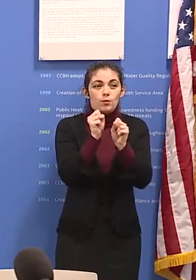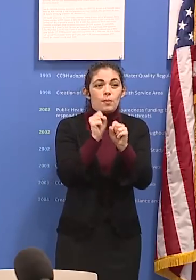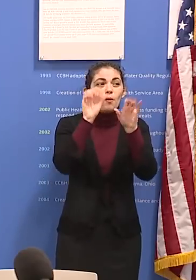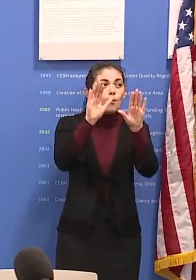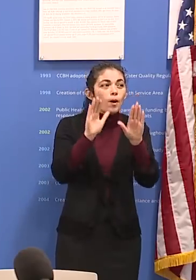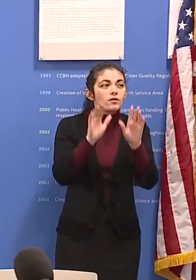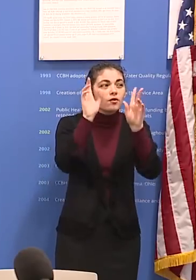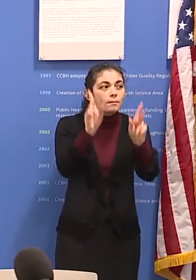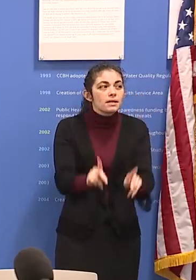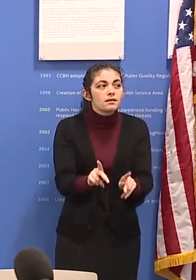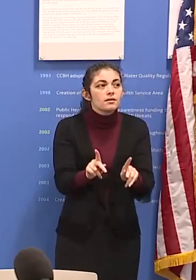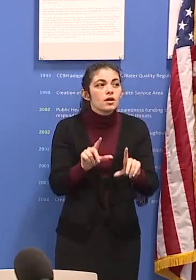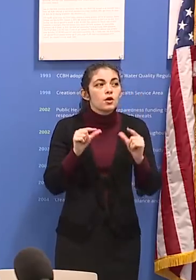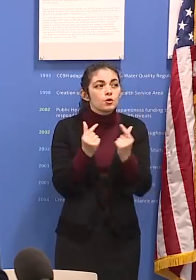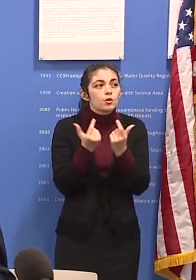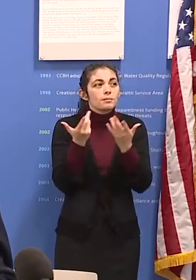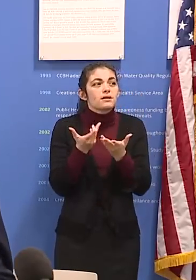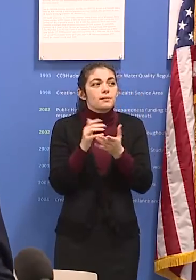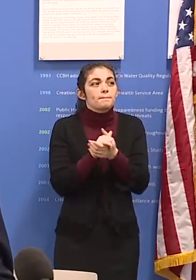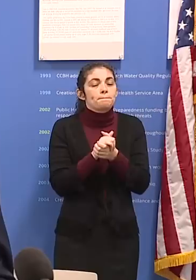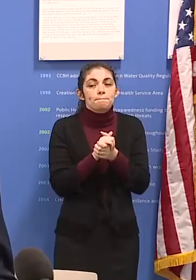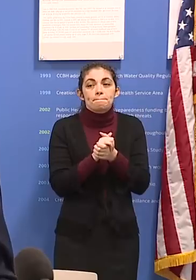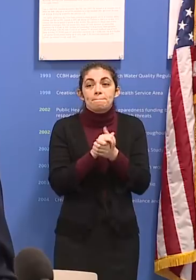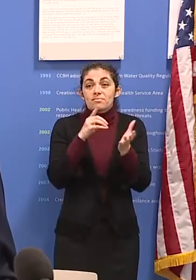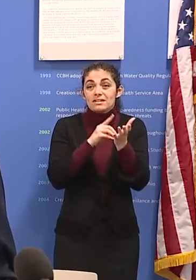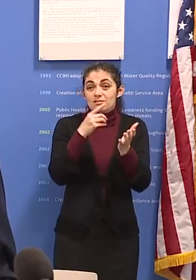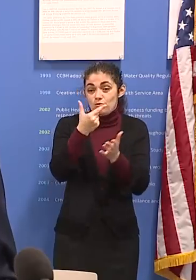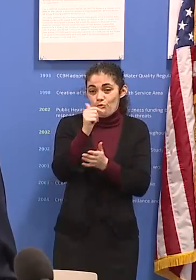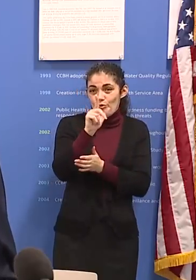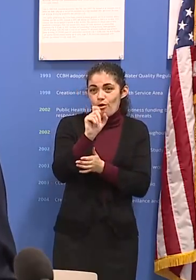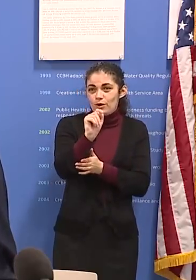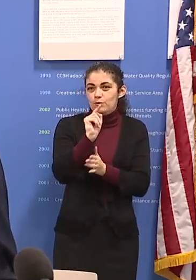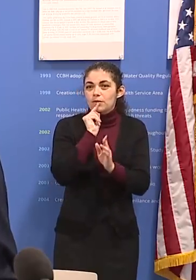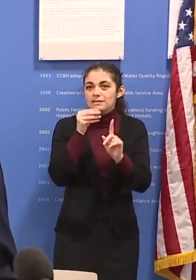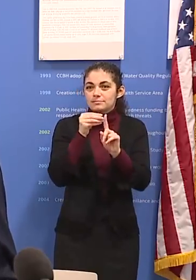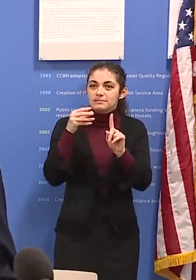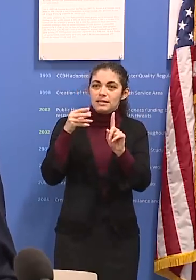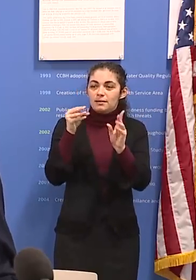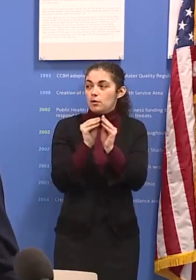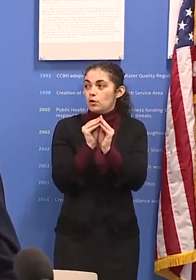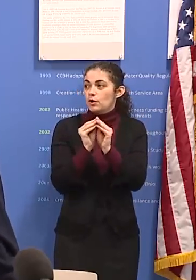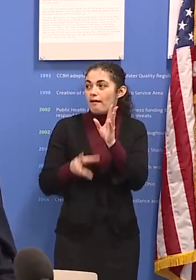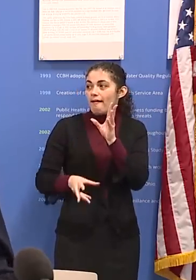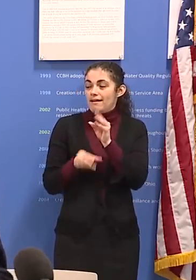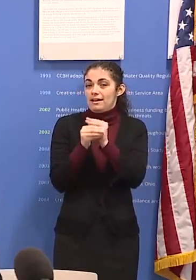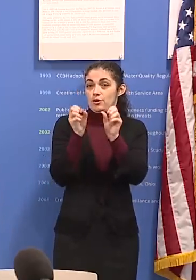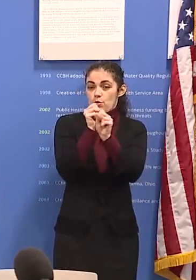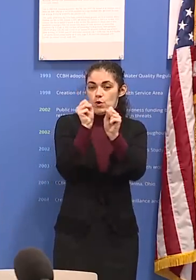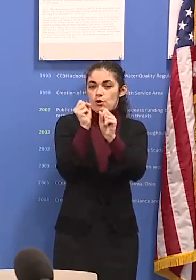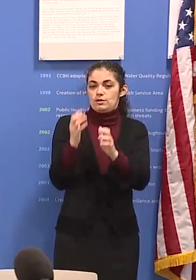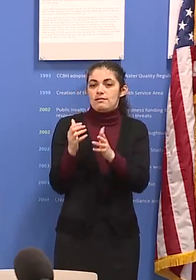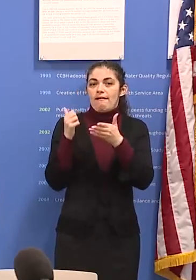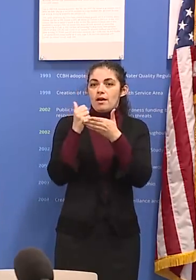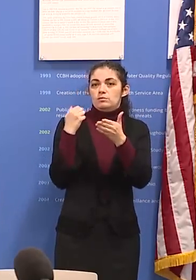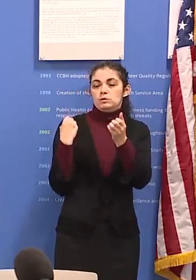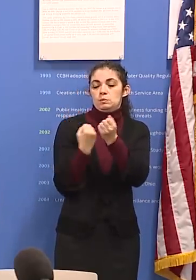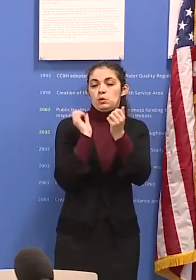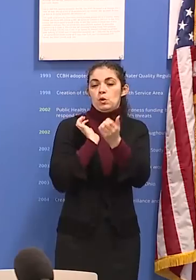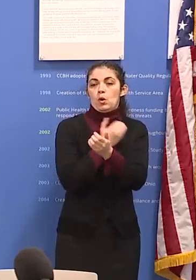incredible, dedicated group of folks. And Dr. Gullett has expanded that family by including the additional workers that are helping to support